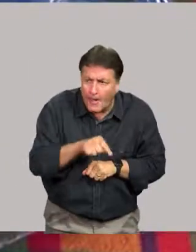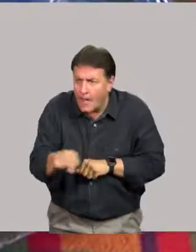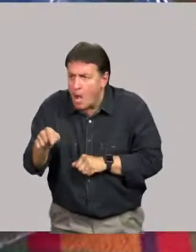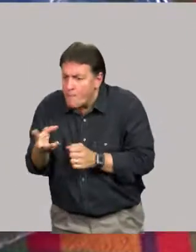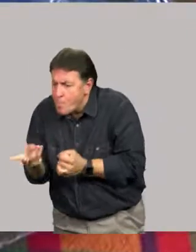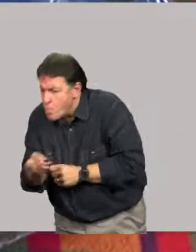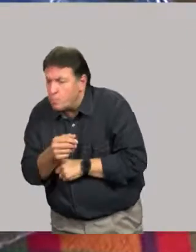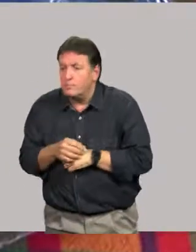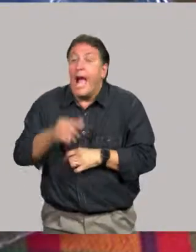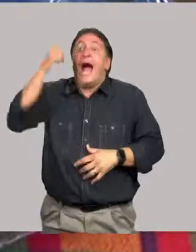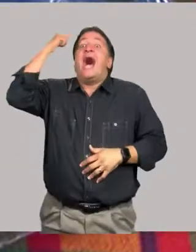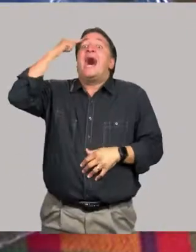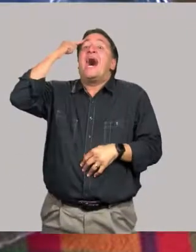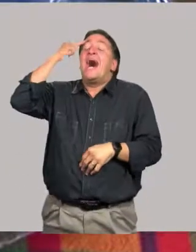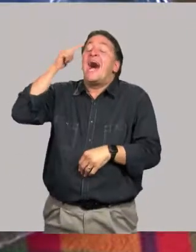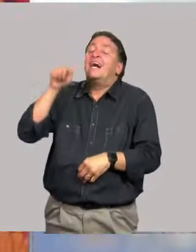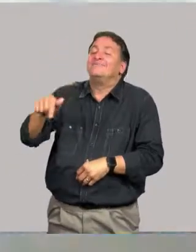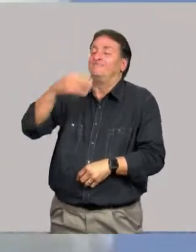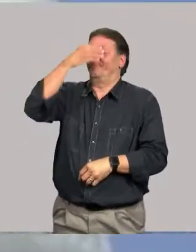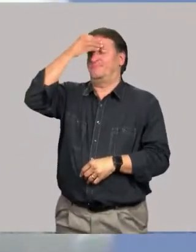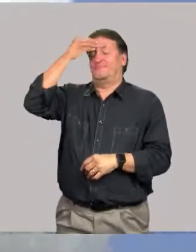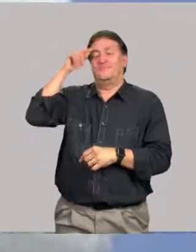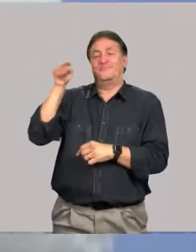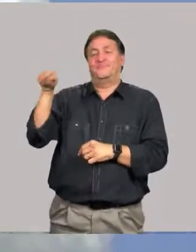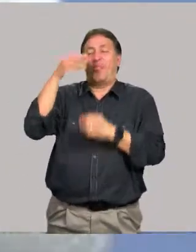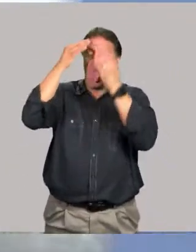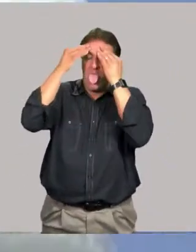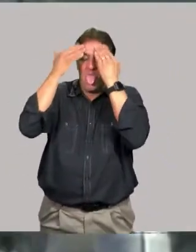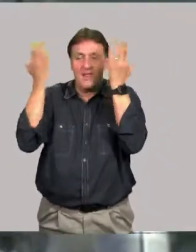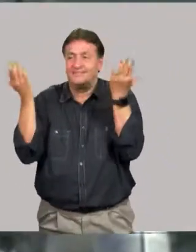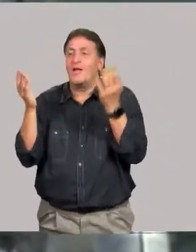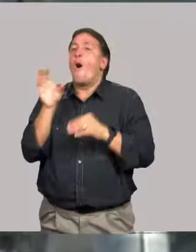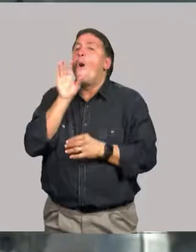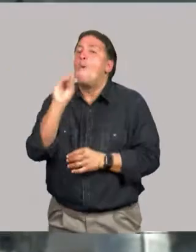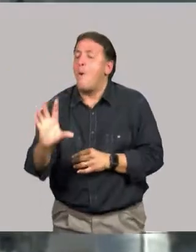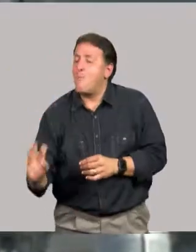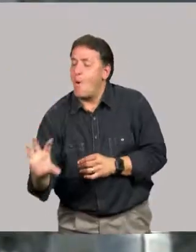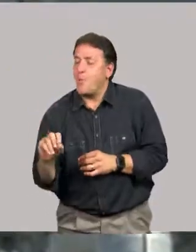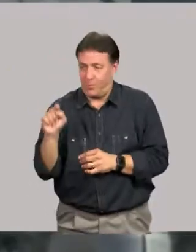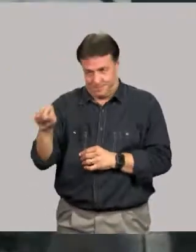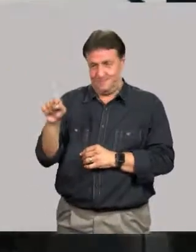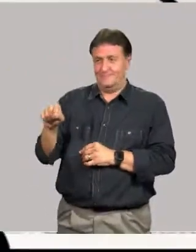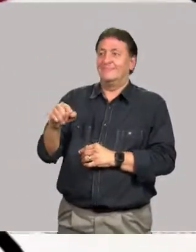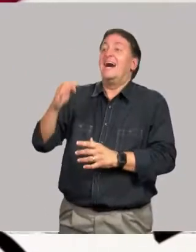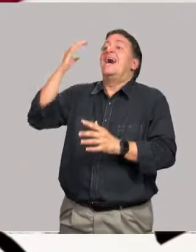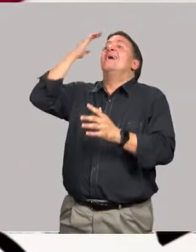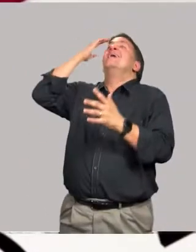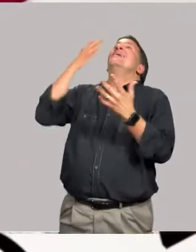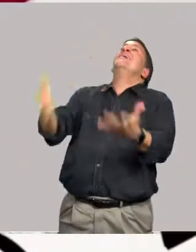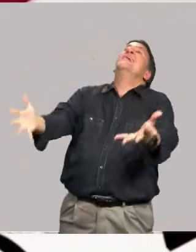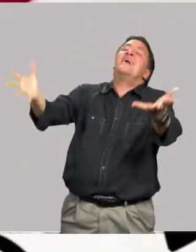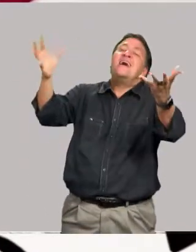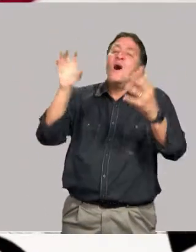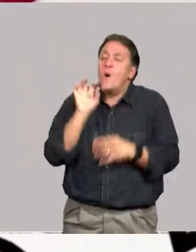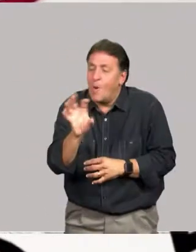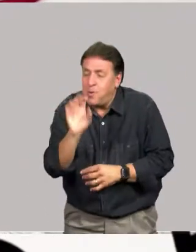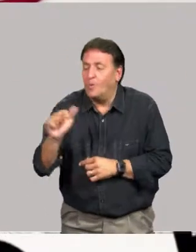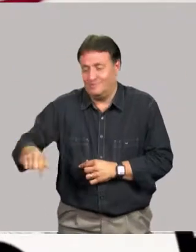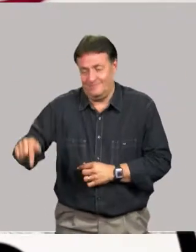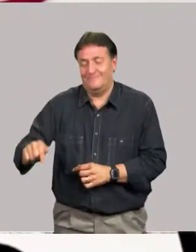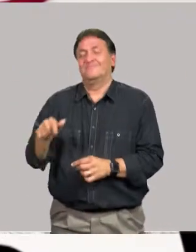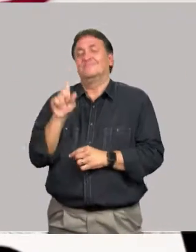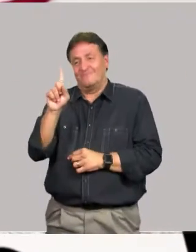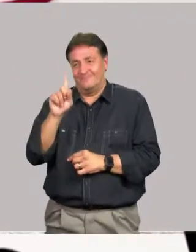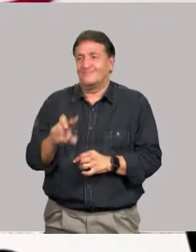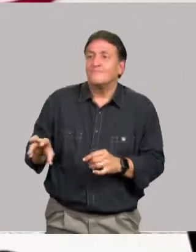sheeting or tarps to seal doors and windows in the event of an airborne contaminant, It's a good idea to update your